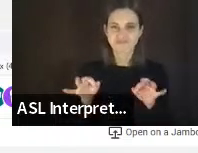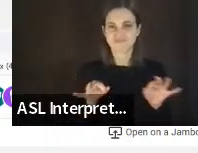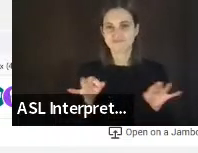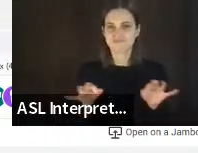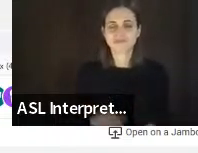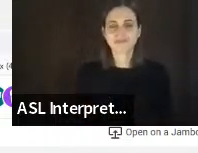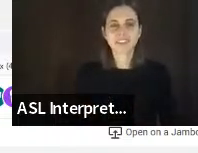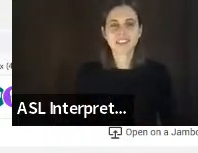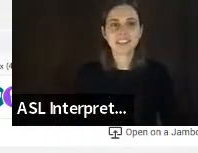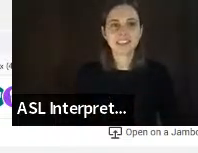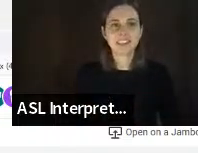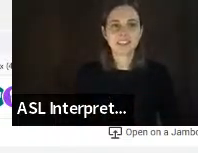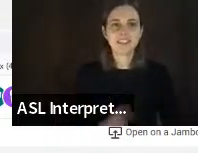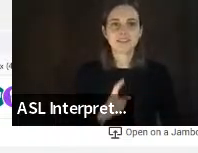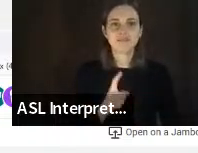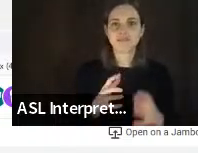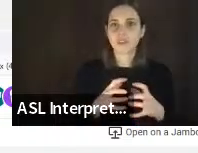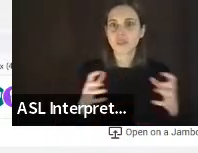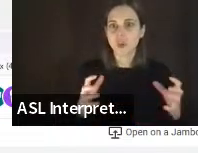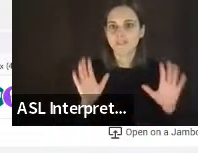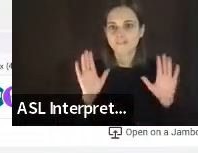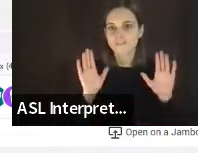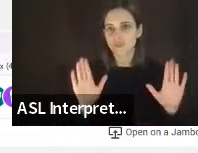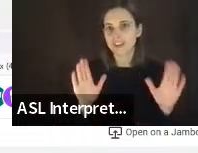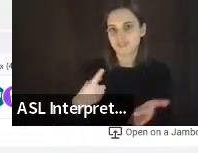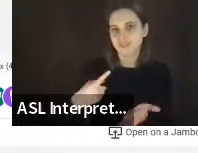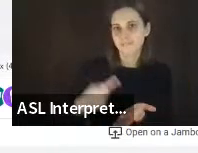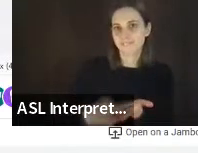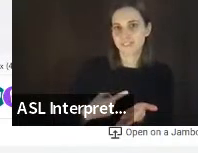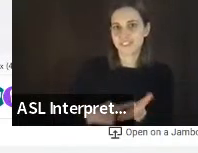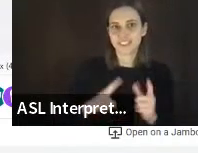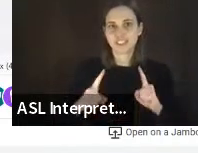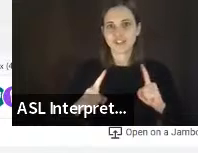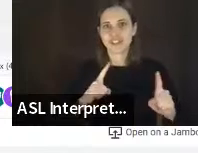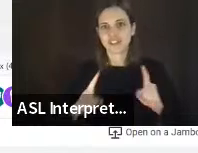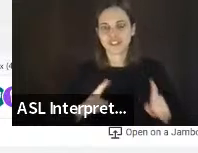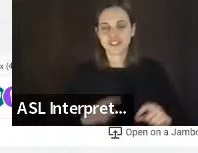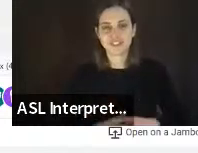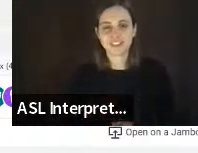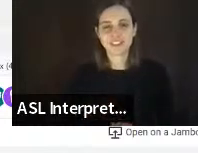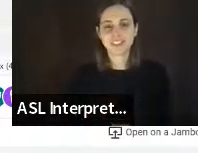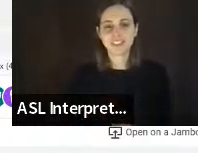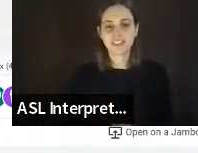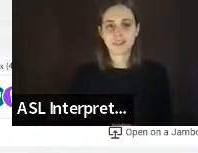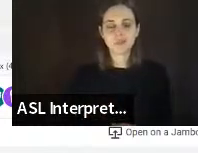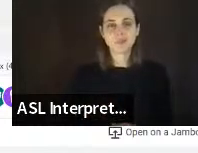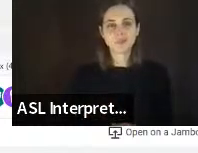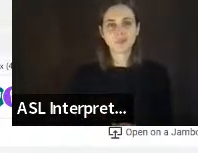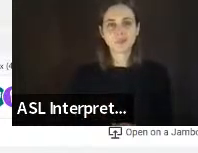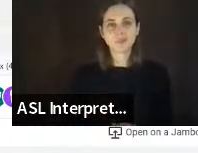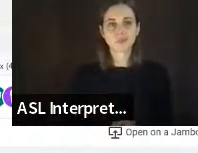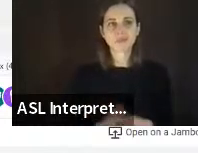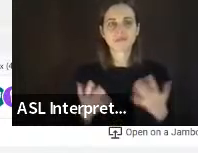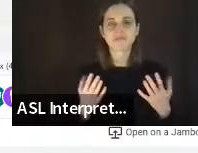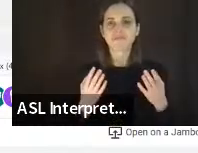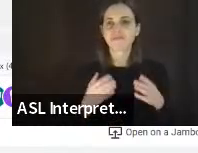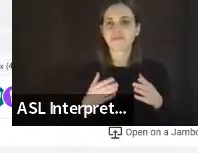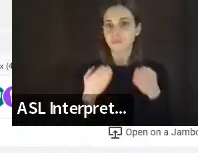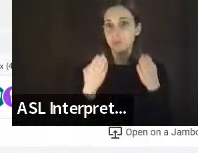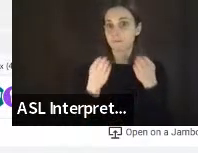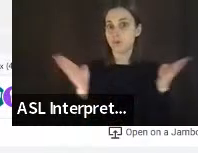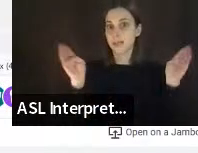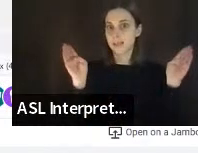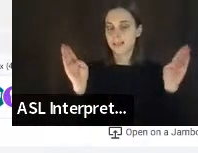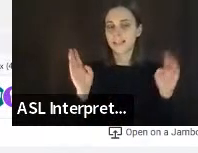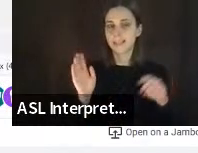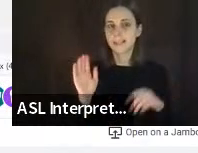lots of great conversation. We had just from a very high level, broad perspective, we had a